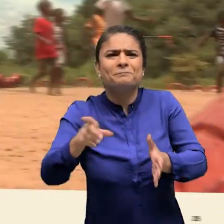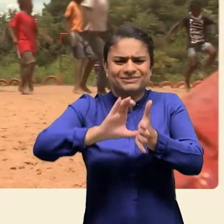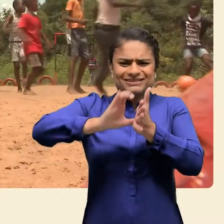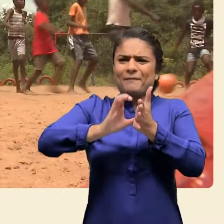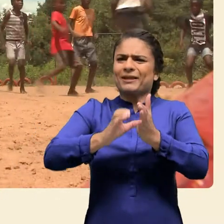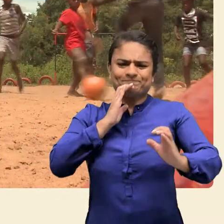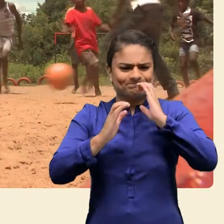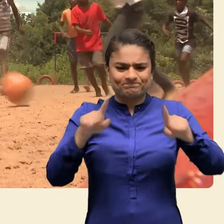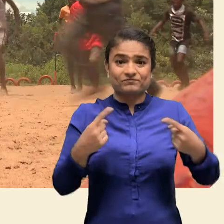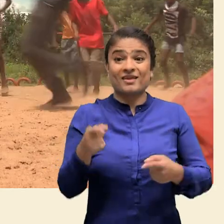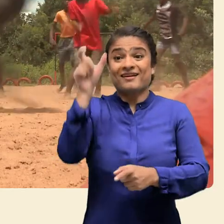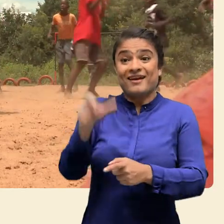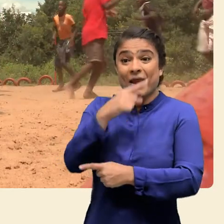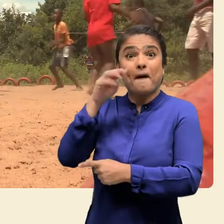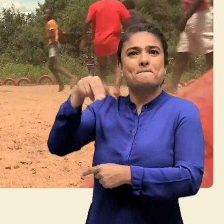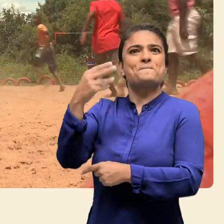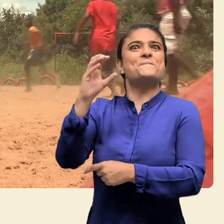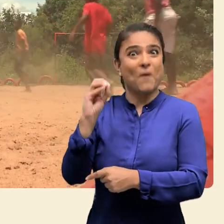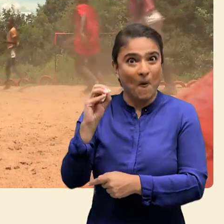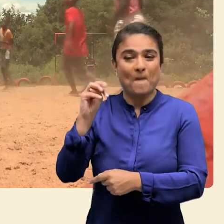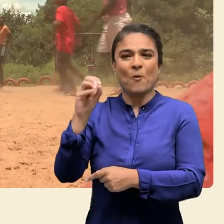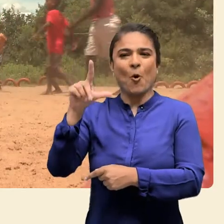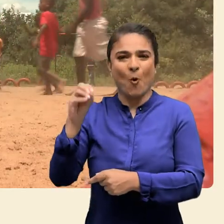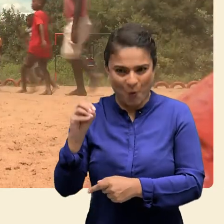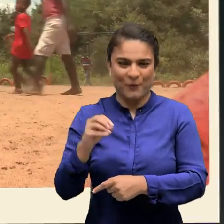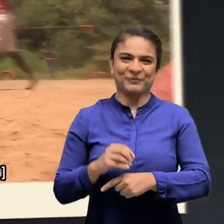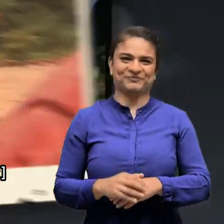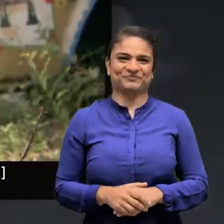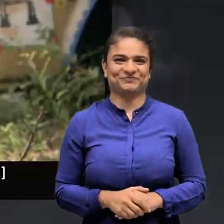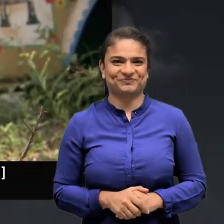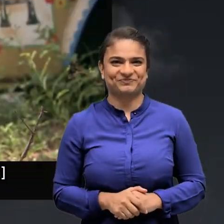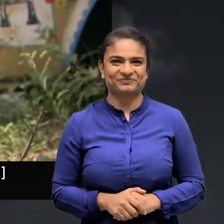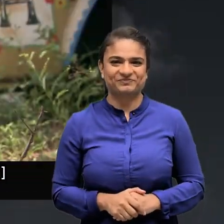with disabilities, and his work is a vital lifeline in the area.